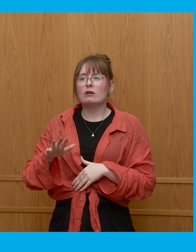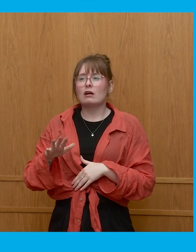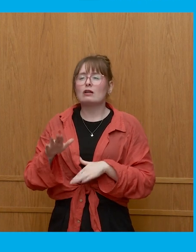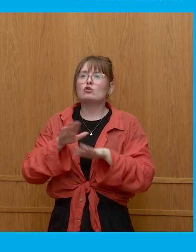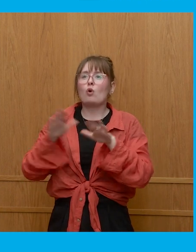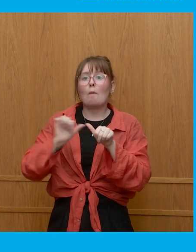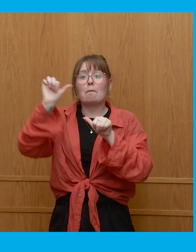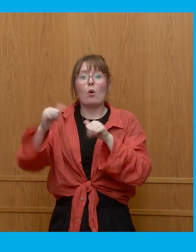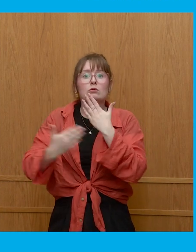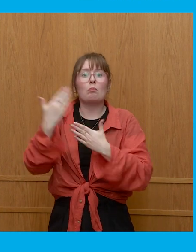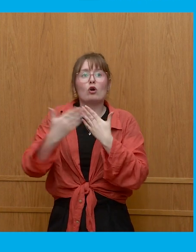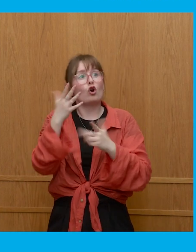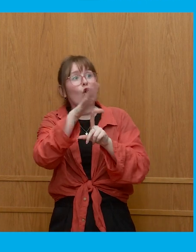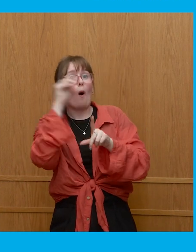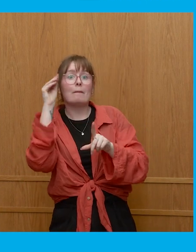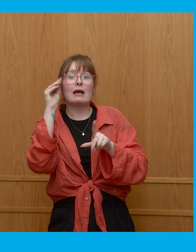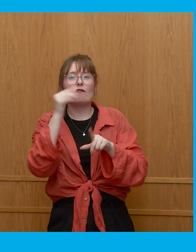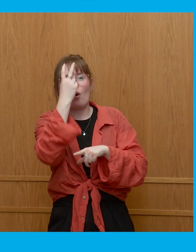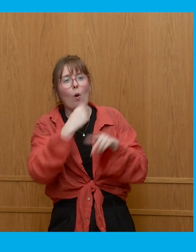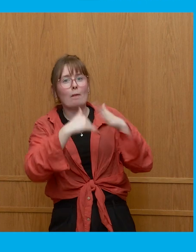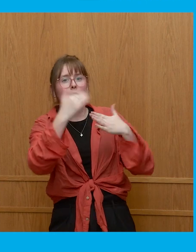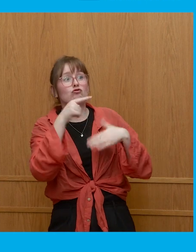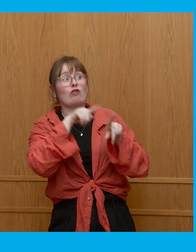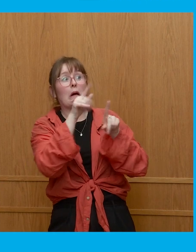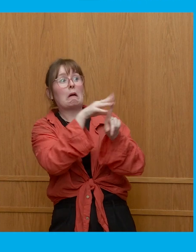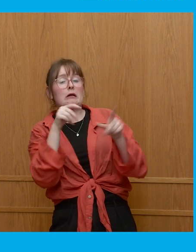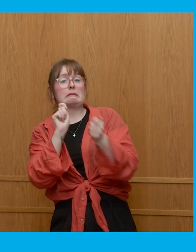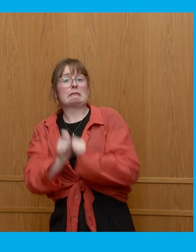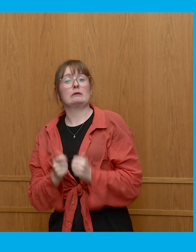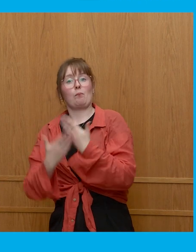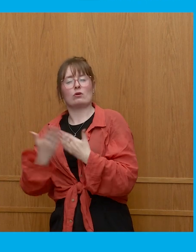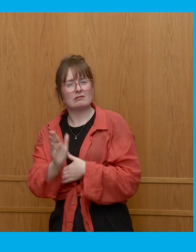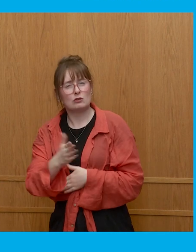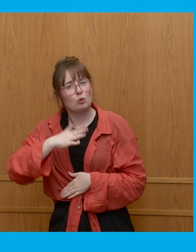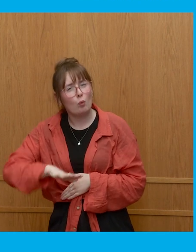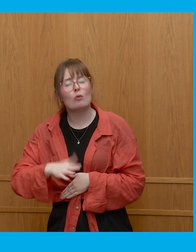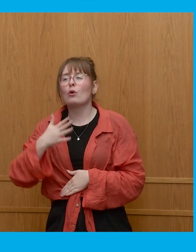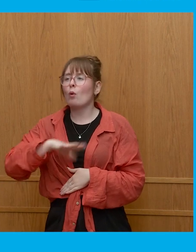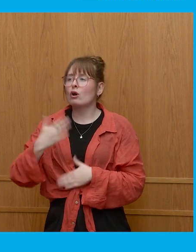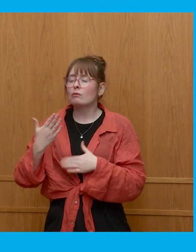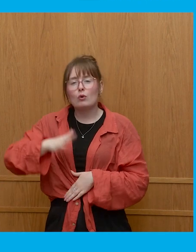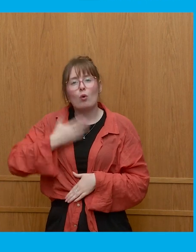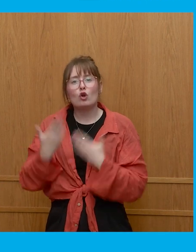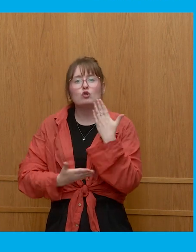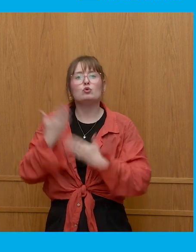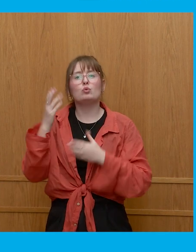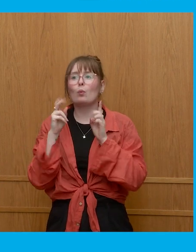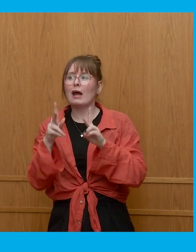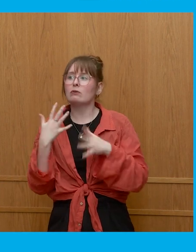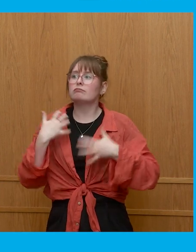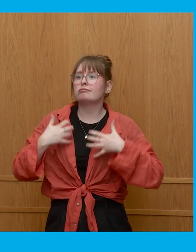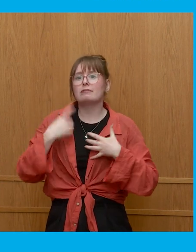postmodern imitation of something which already existed, but it's a new way to create a vibration on